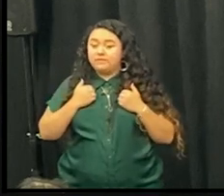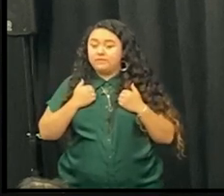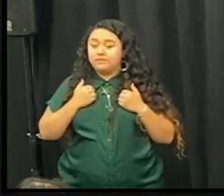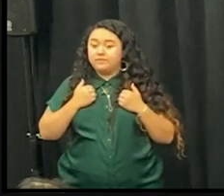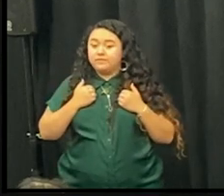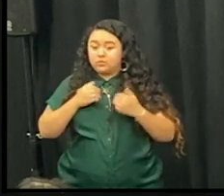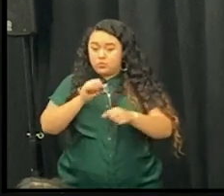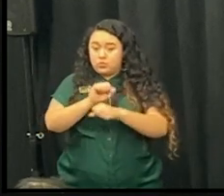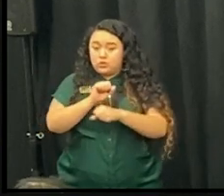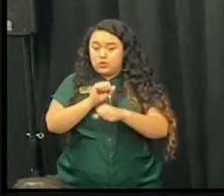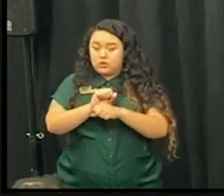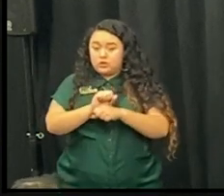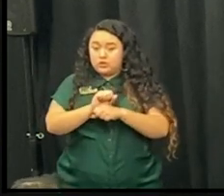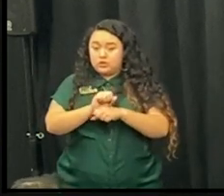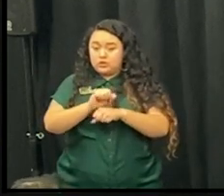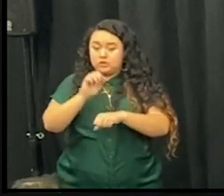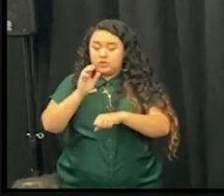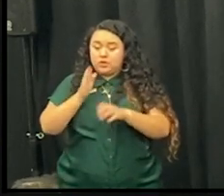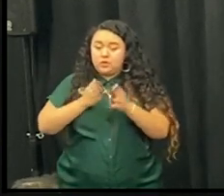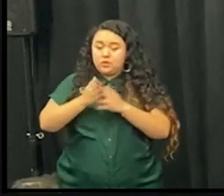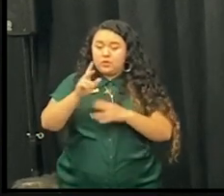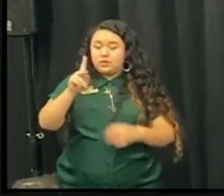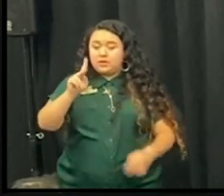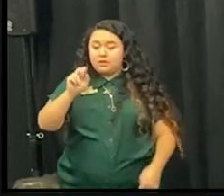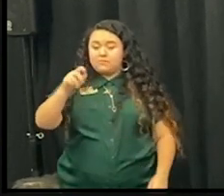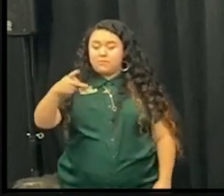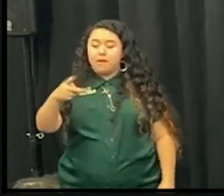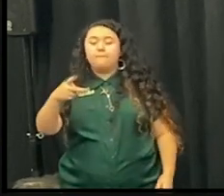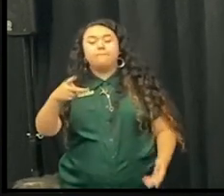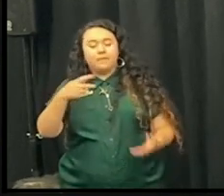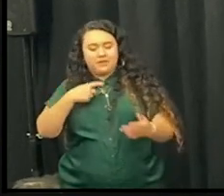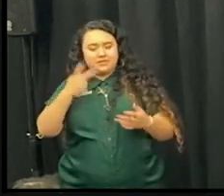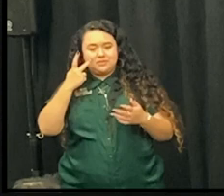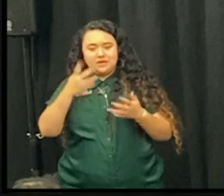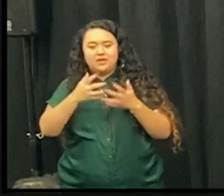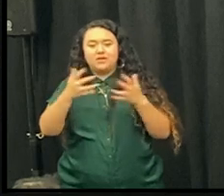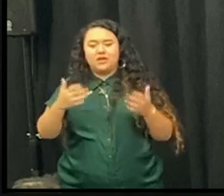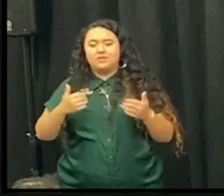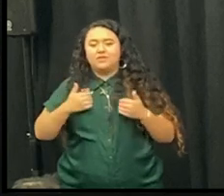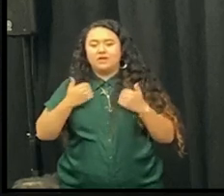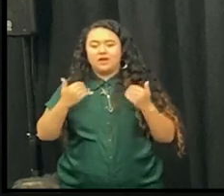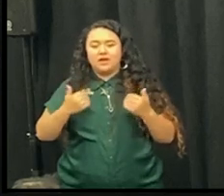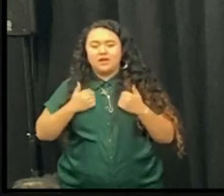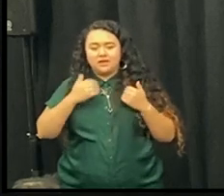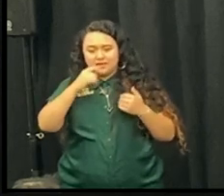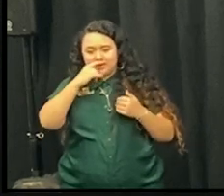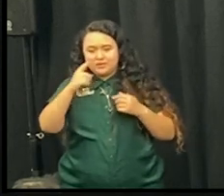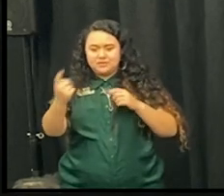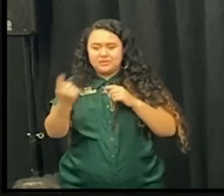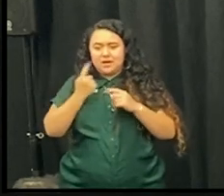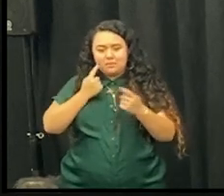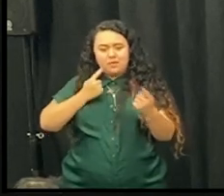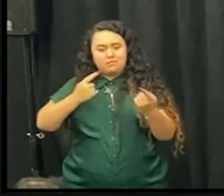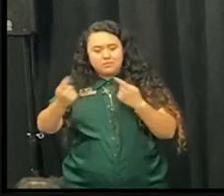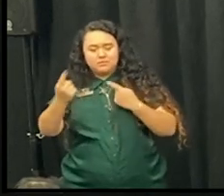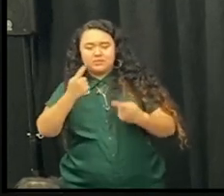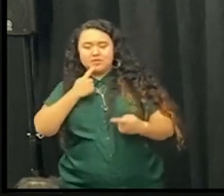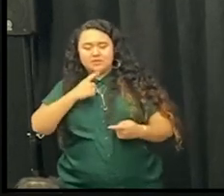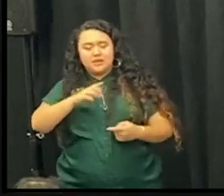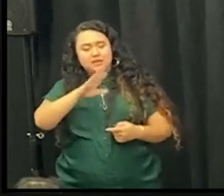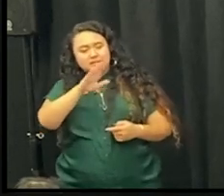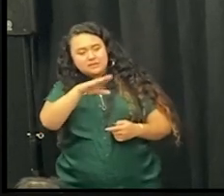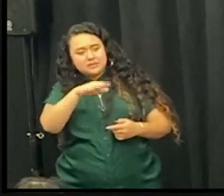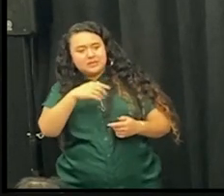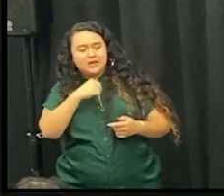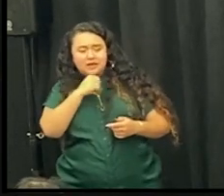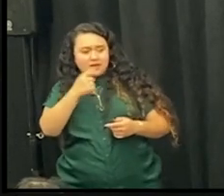once I did have work out on through K-pop, I did see a lot of young kids come up to me and say, you know,